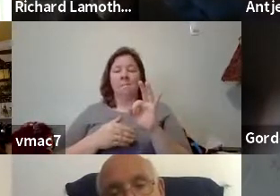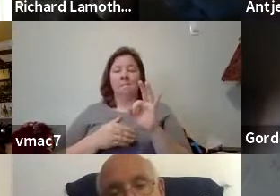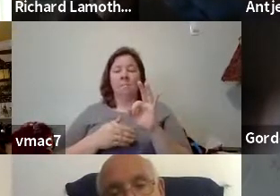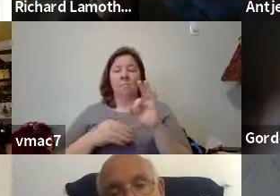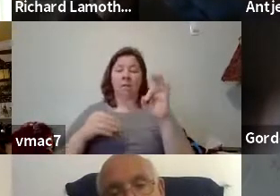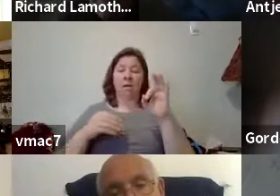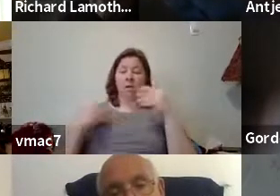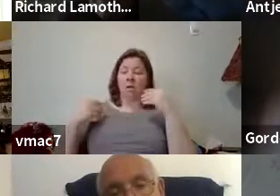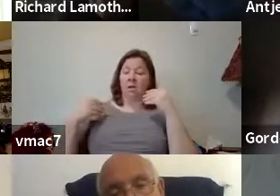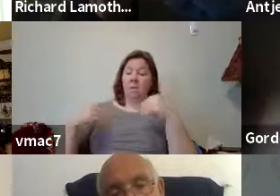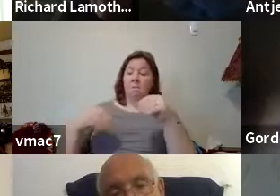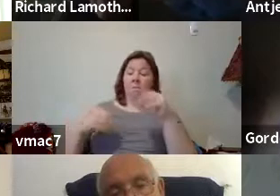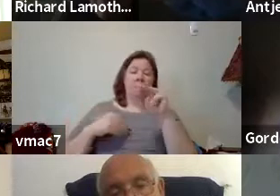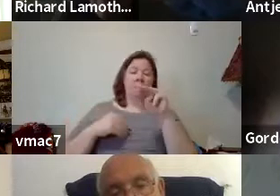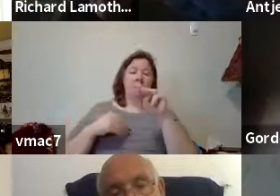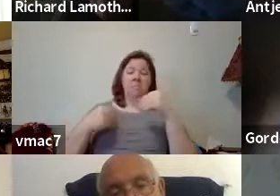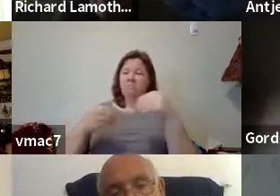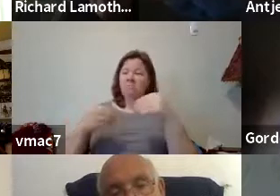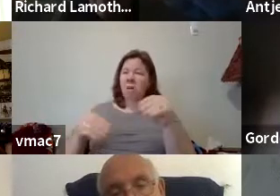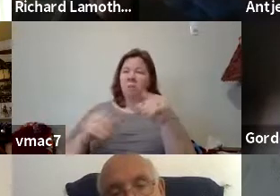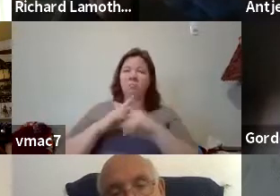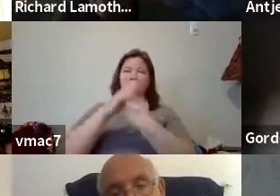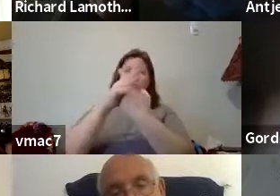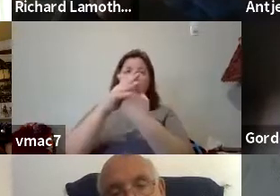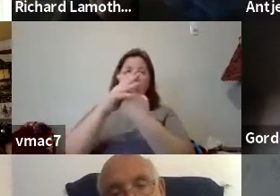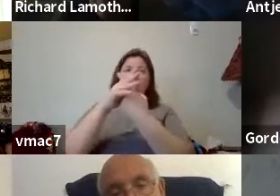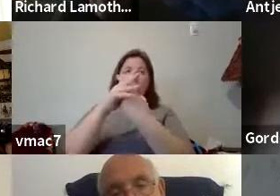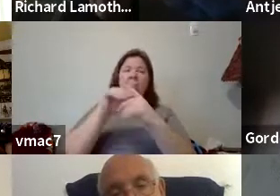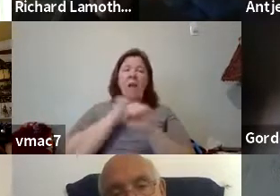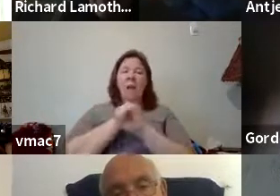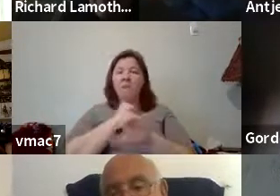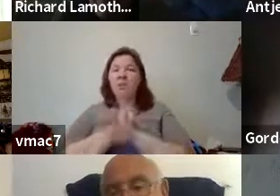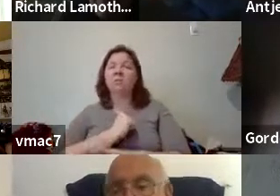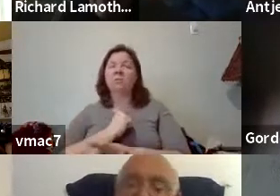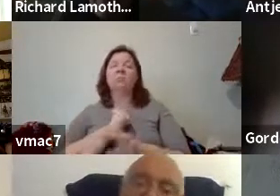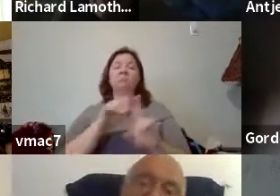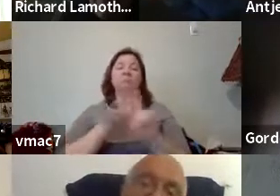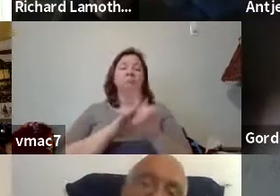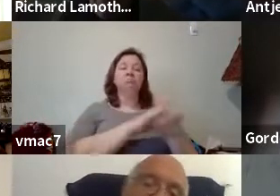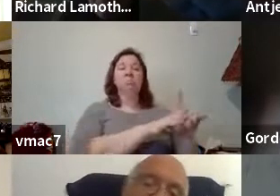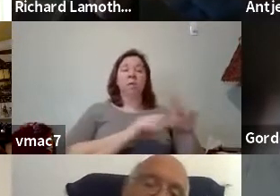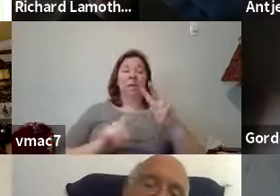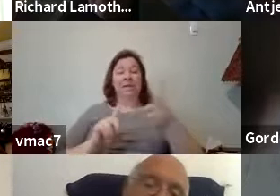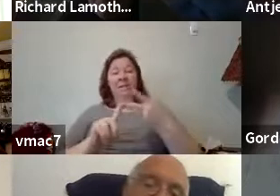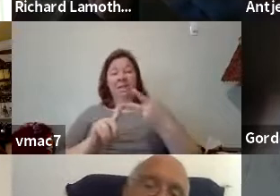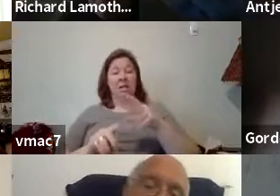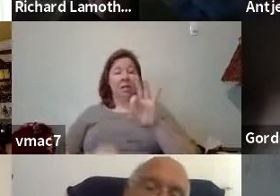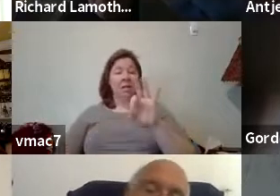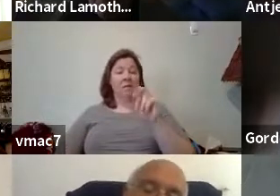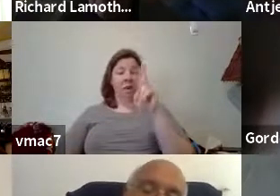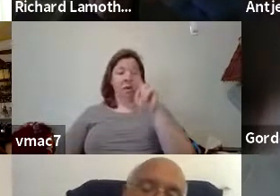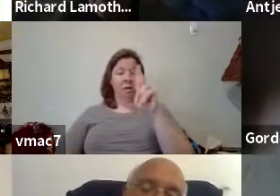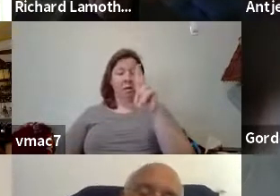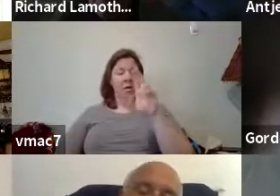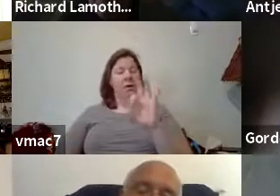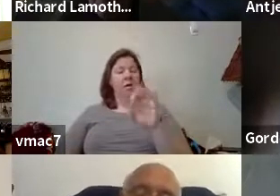marketing campaigns that are coming right up, get ahead of the big number of people coming in as secondary founders. Get ahead of that,